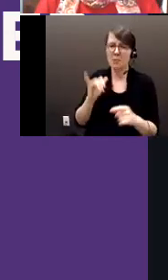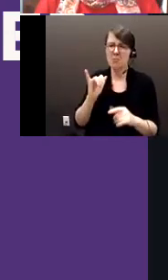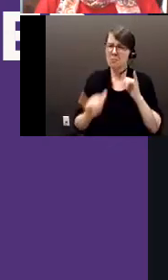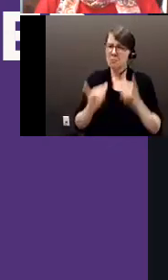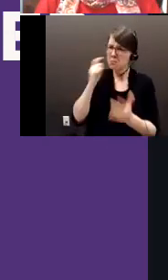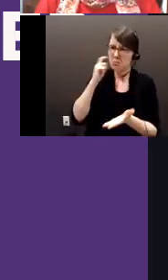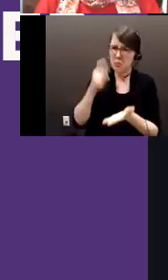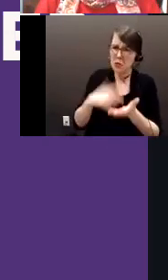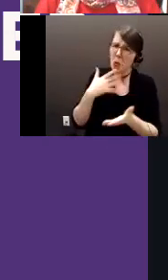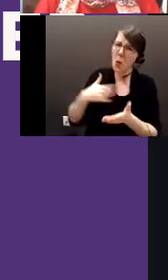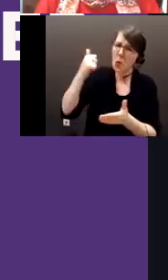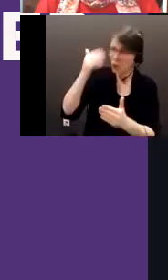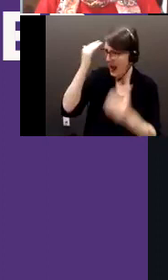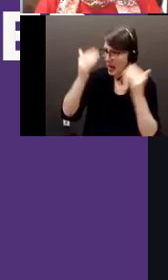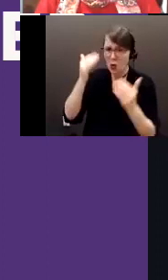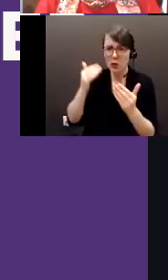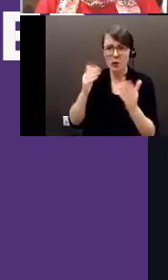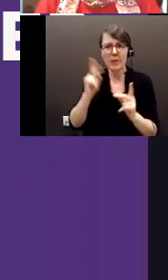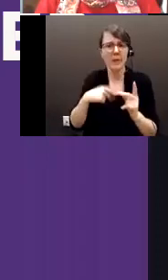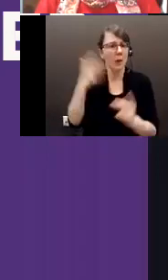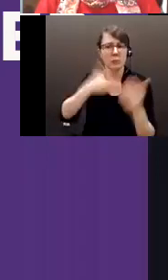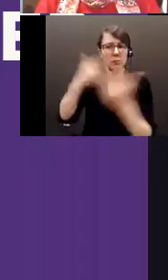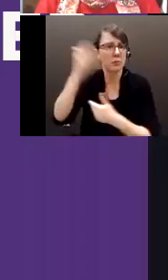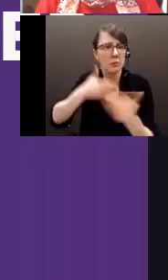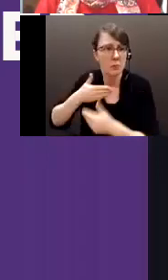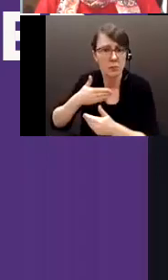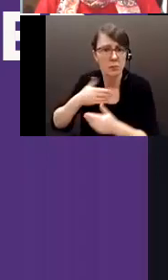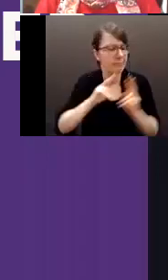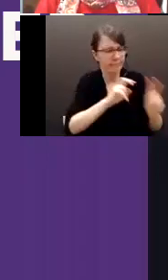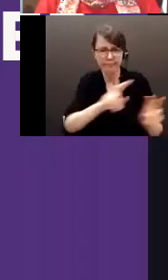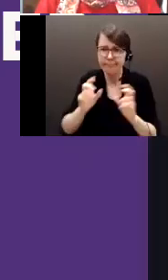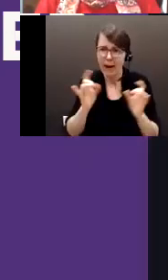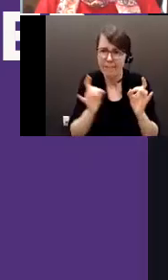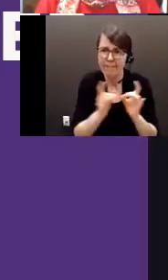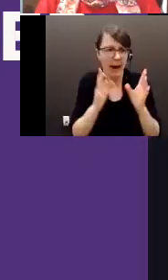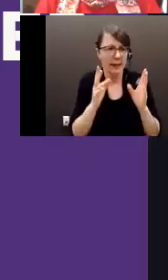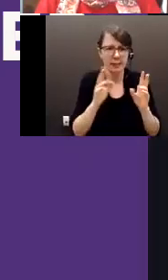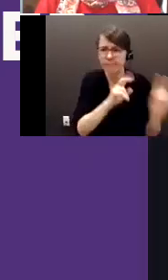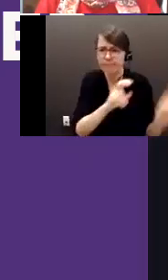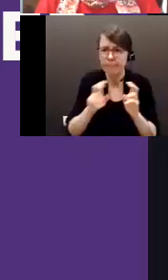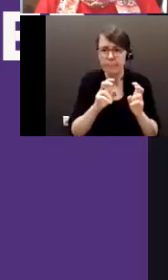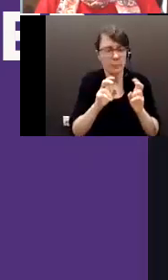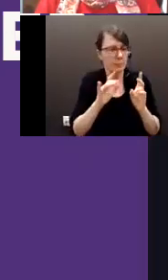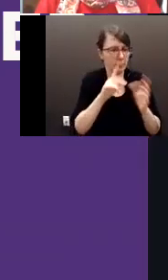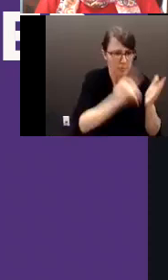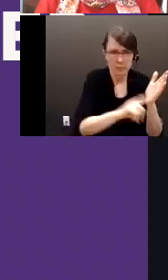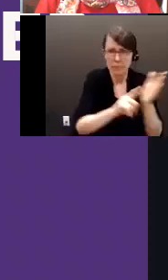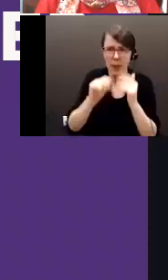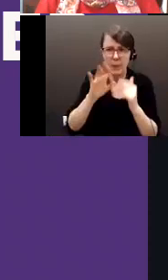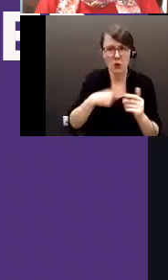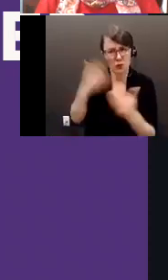missed when we're examining this issue. And she truly believes that having more conversations around sexual